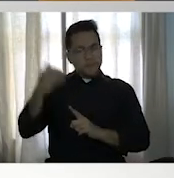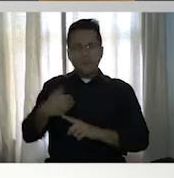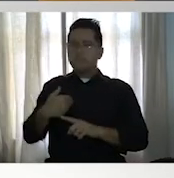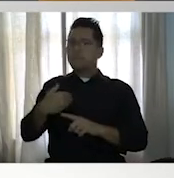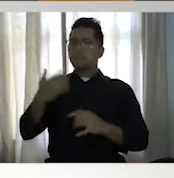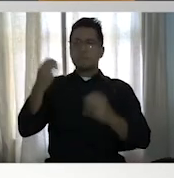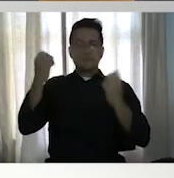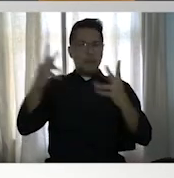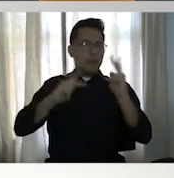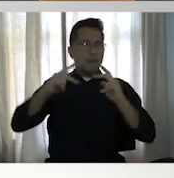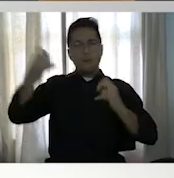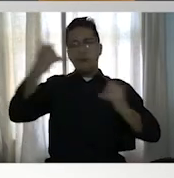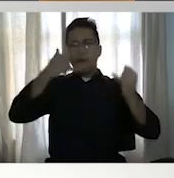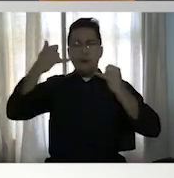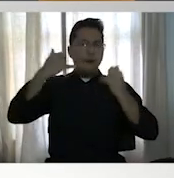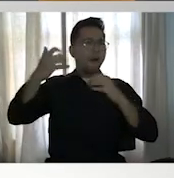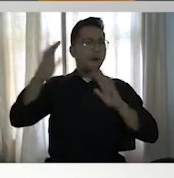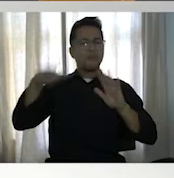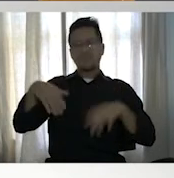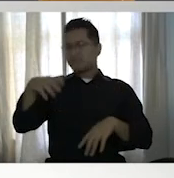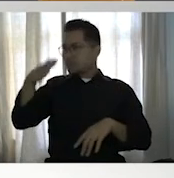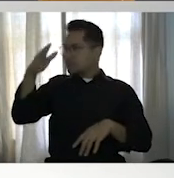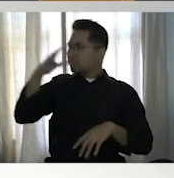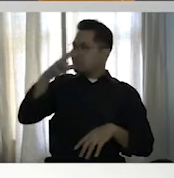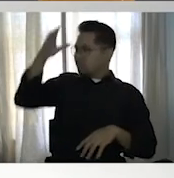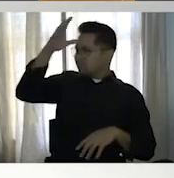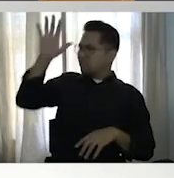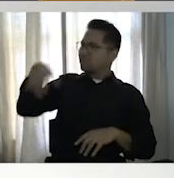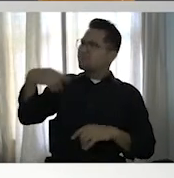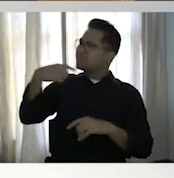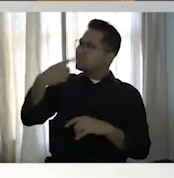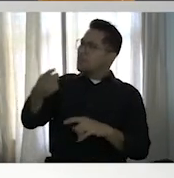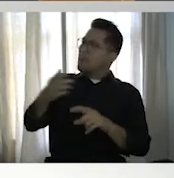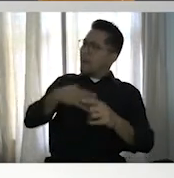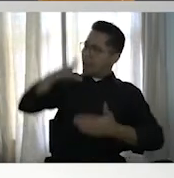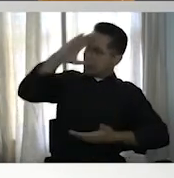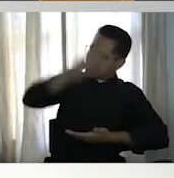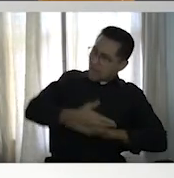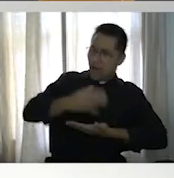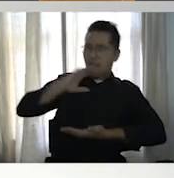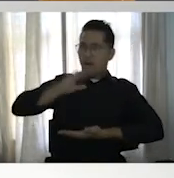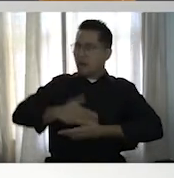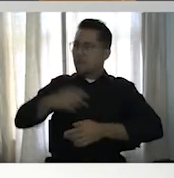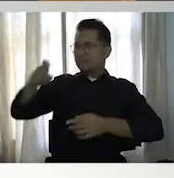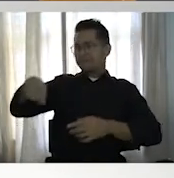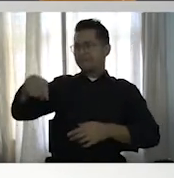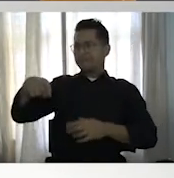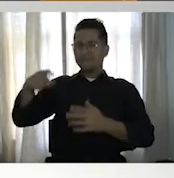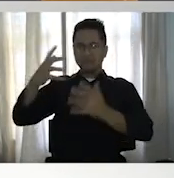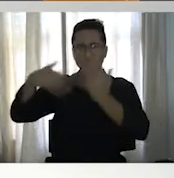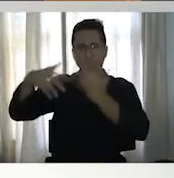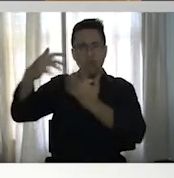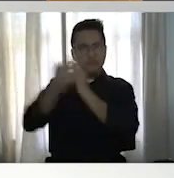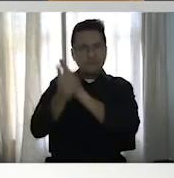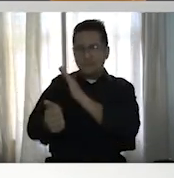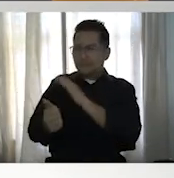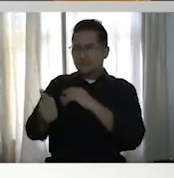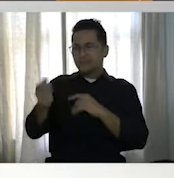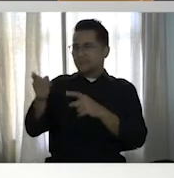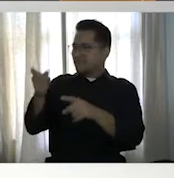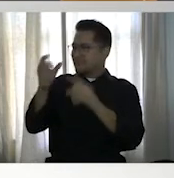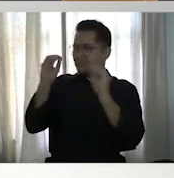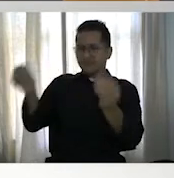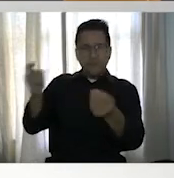time, parents saying, my son or daughter really needs some social skills. They don't have friends and they don't know how to get